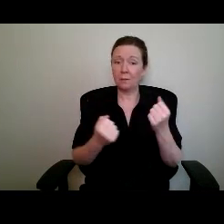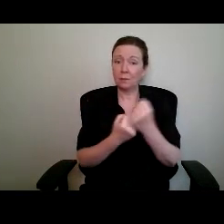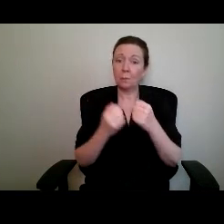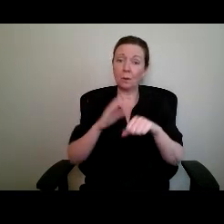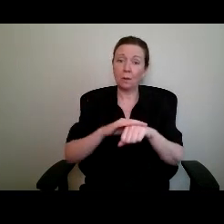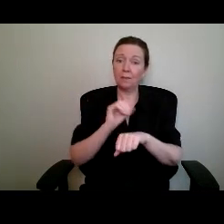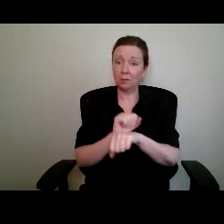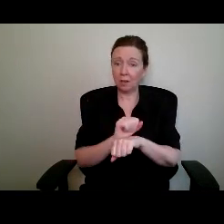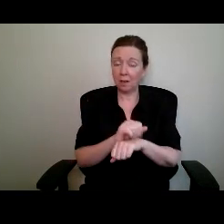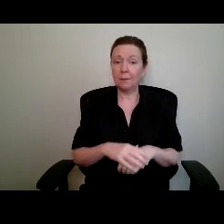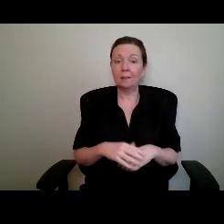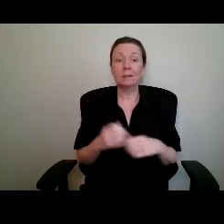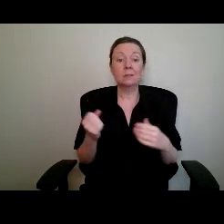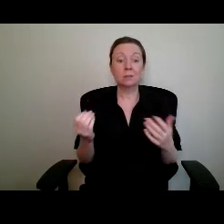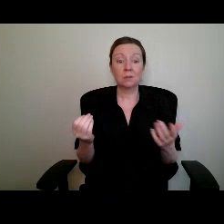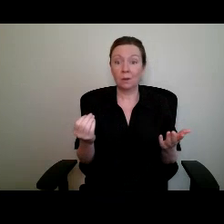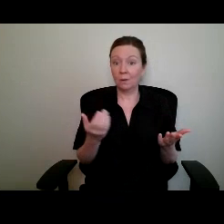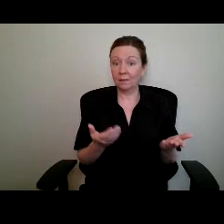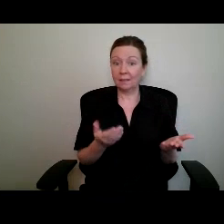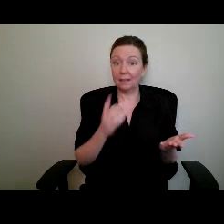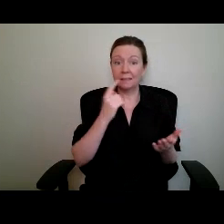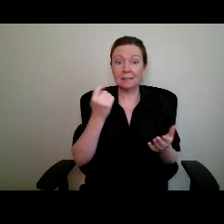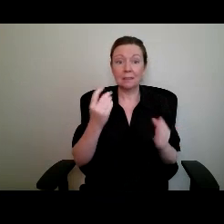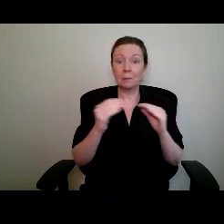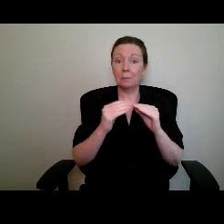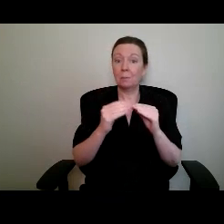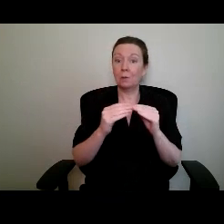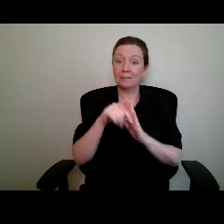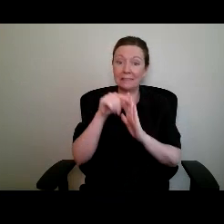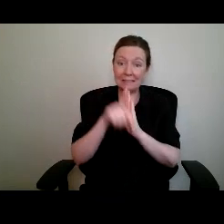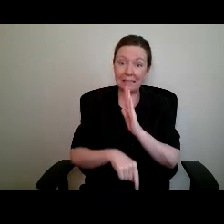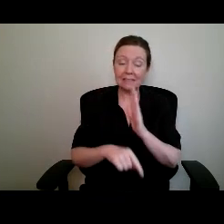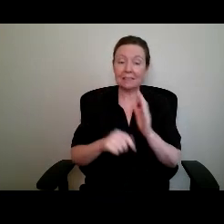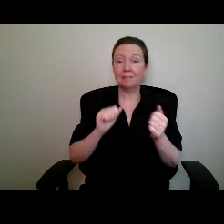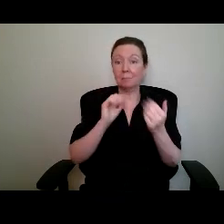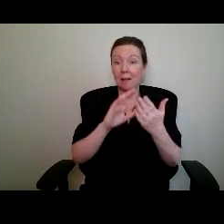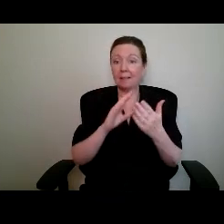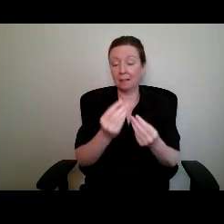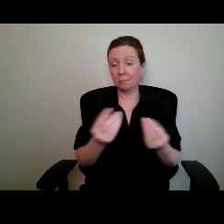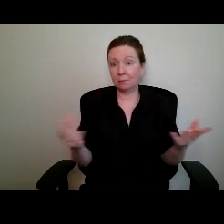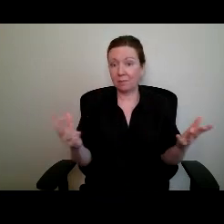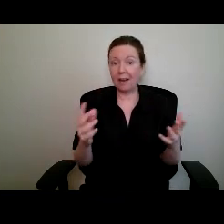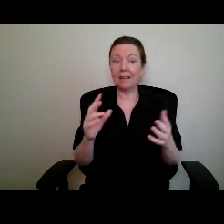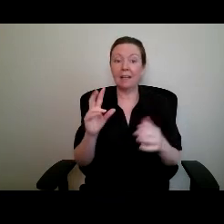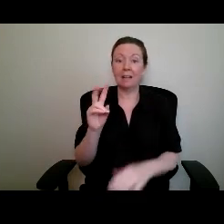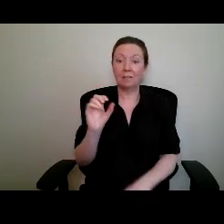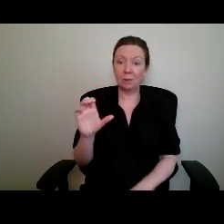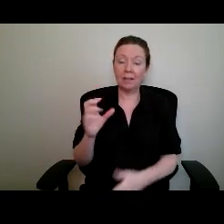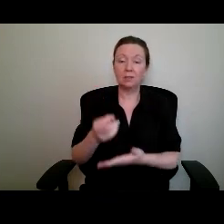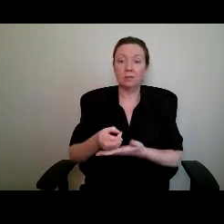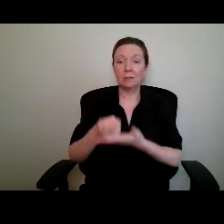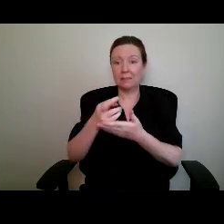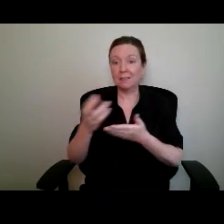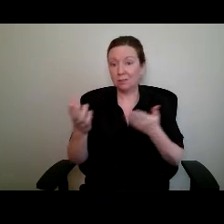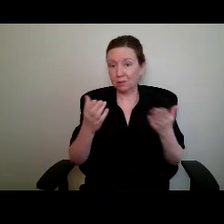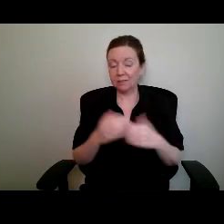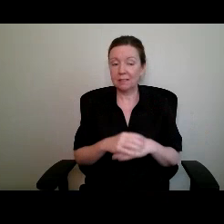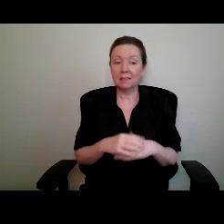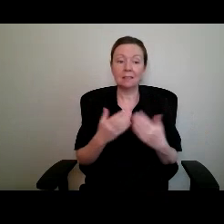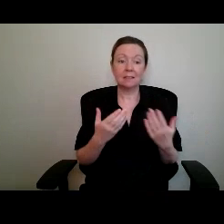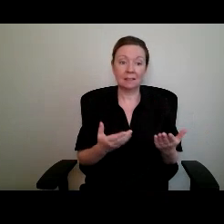job. And so this is a little bit more of an intensive method of providing vocational rehabilitation services. So